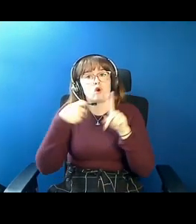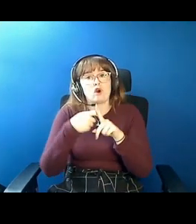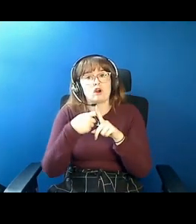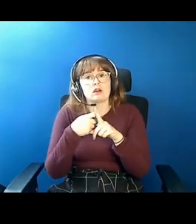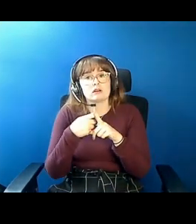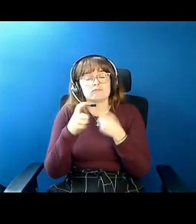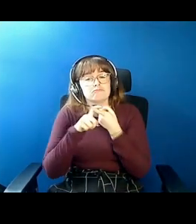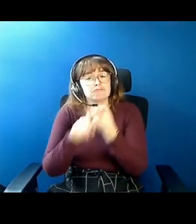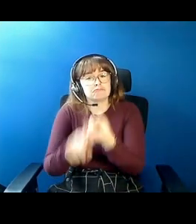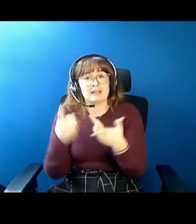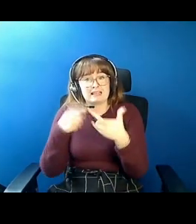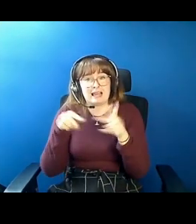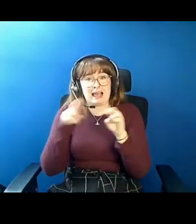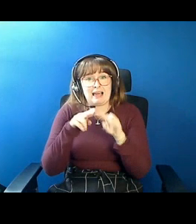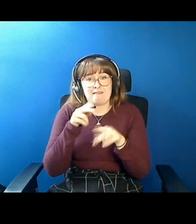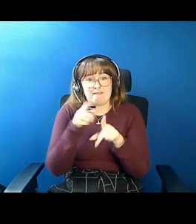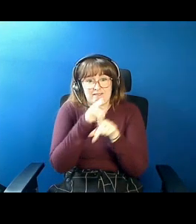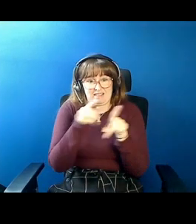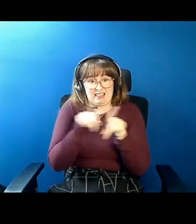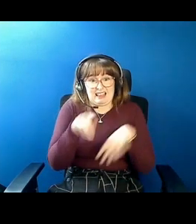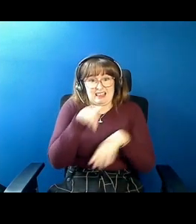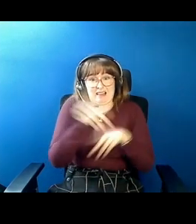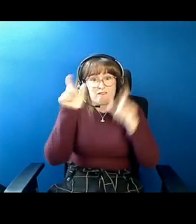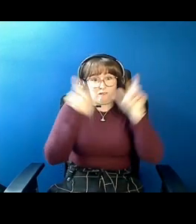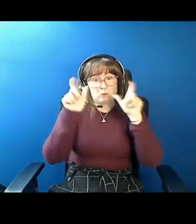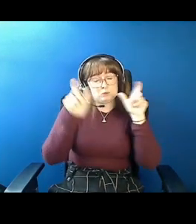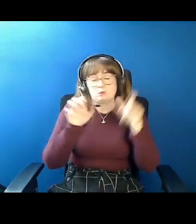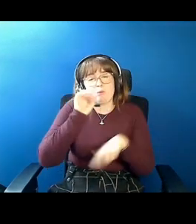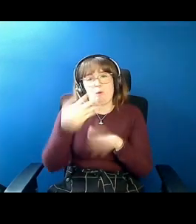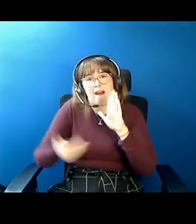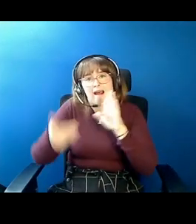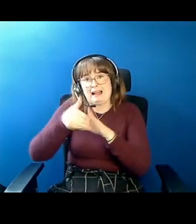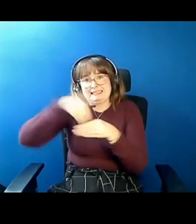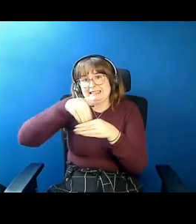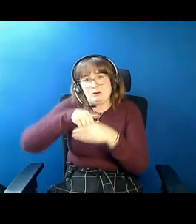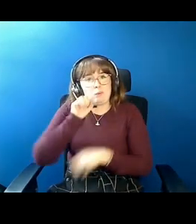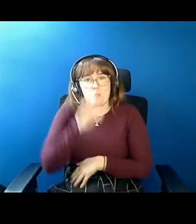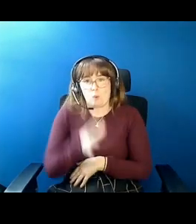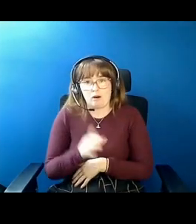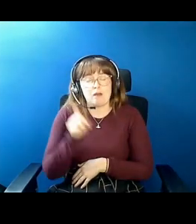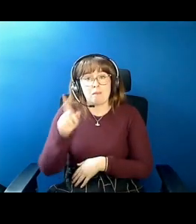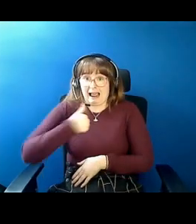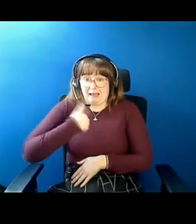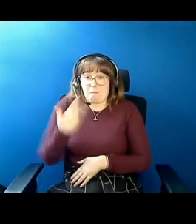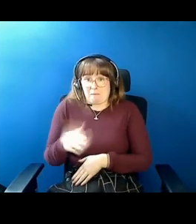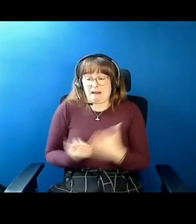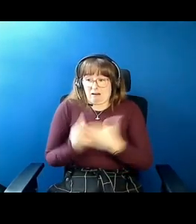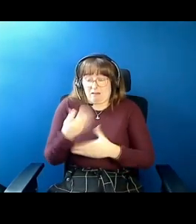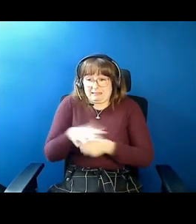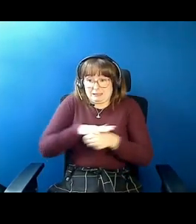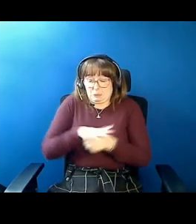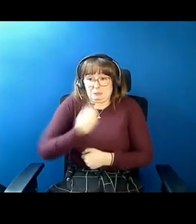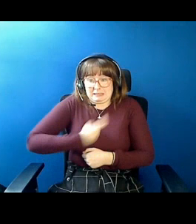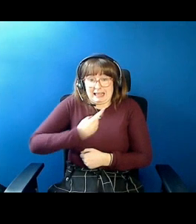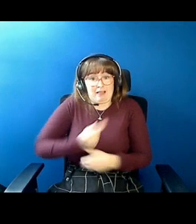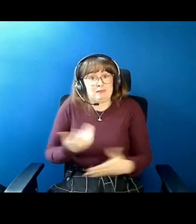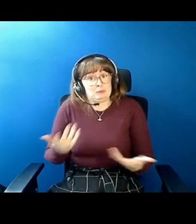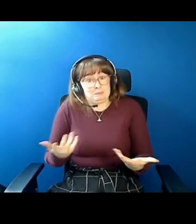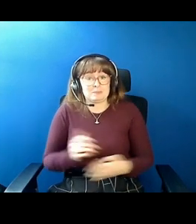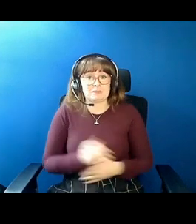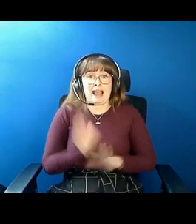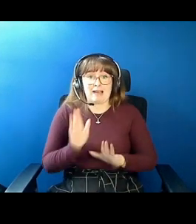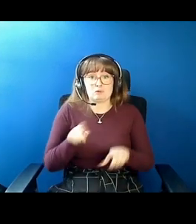like that, you're not going to put external wall insulation on it. But I've been in that situation, turning up to a property that looked like that. So you've got to